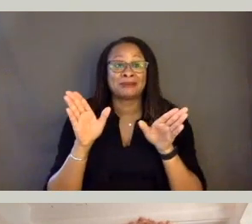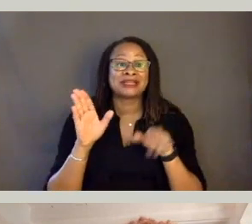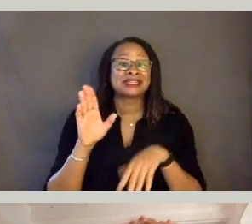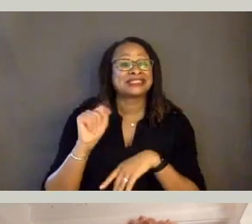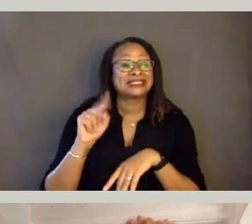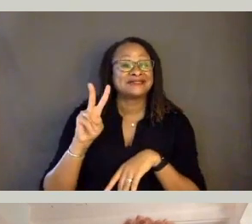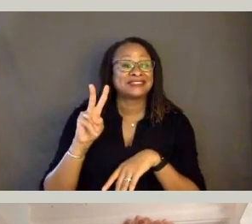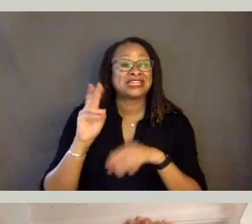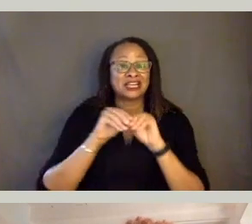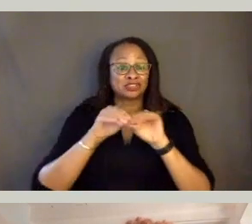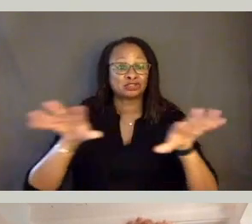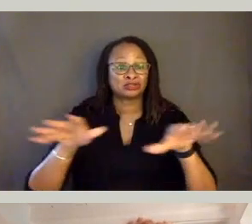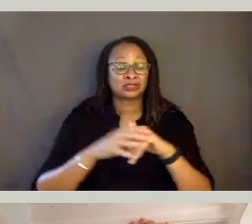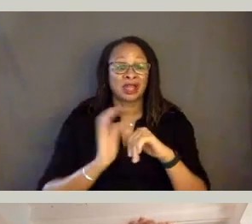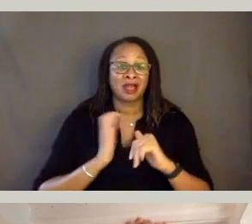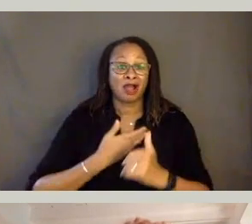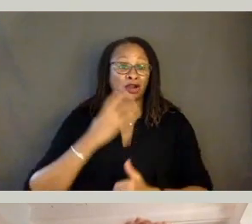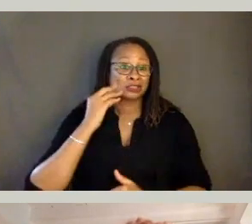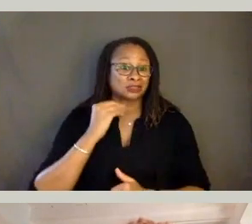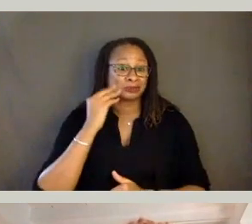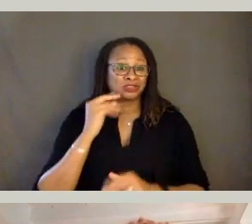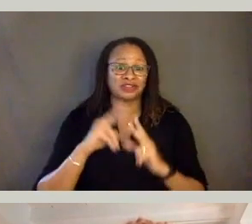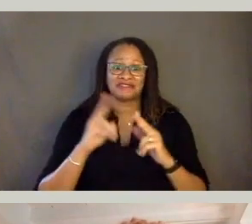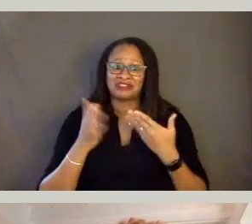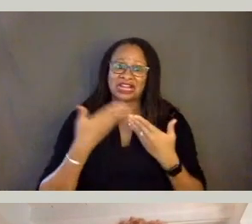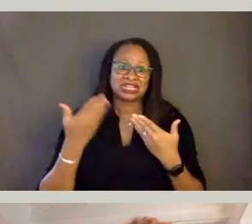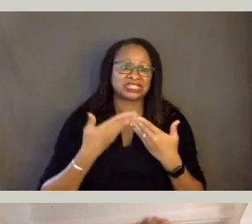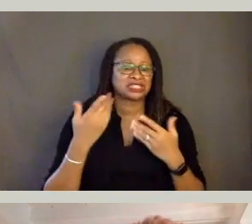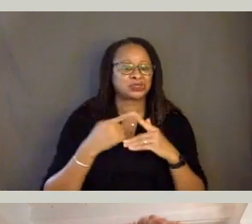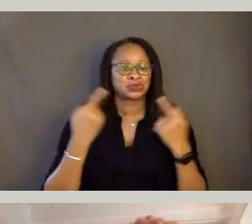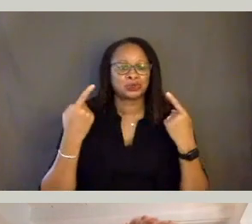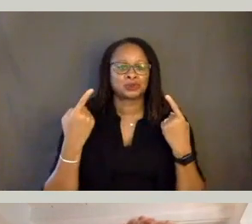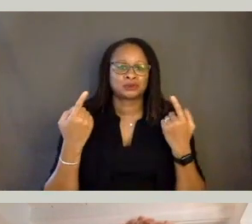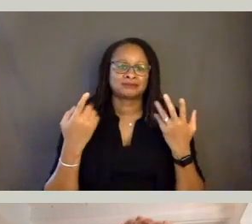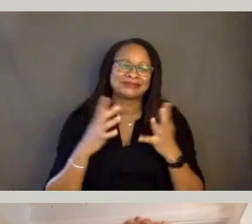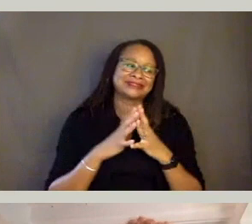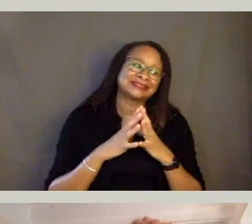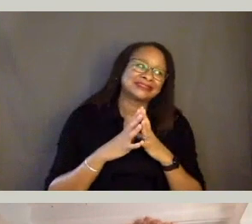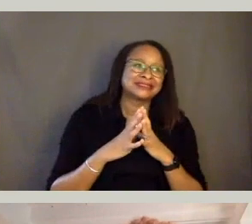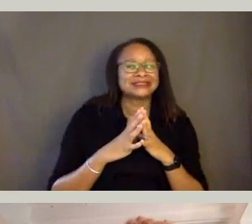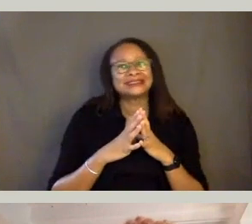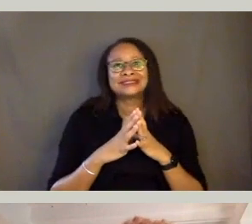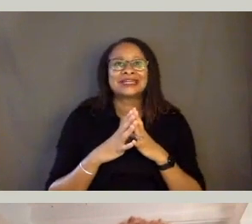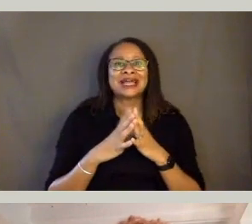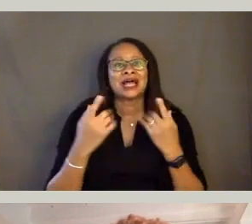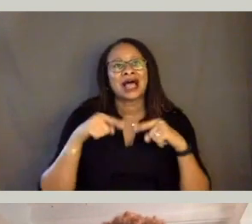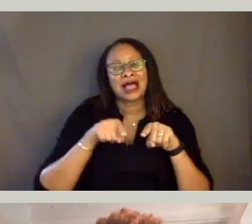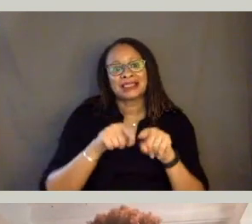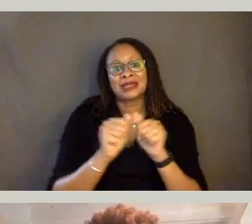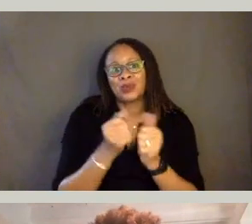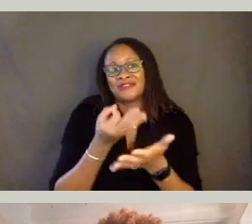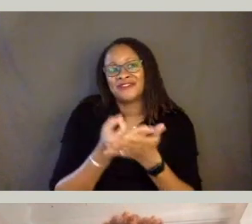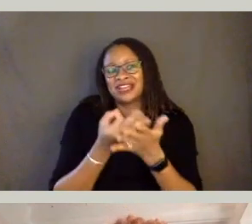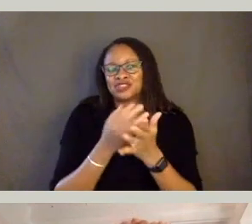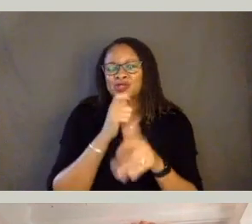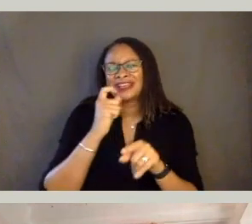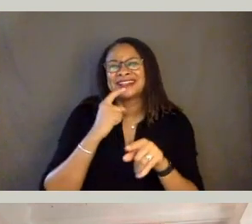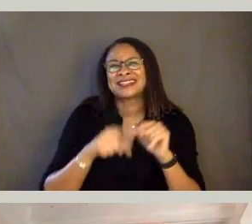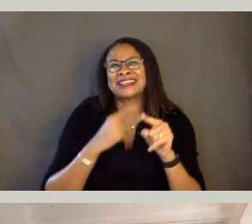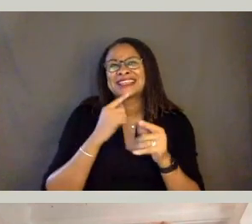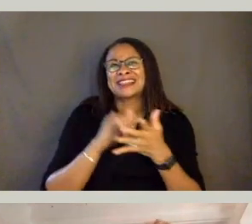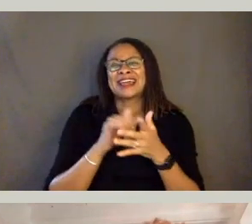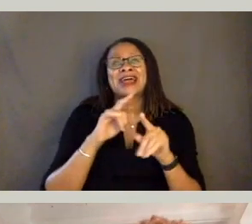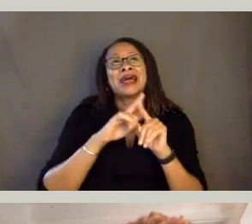distributor, I mean, our experience is that it's very easy to align. Well, I guess you can't say it's aligned with financial impact because